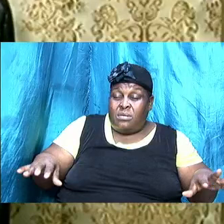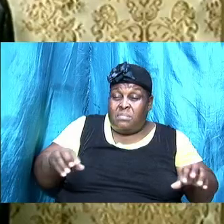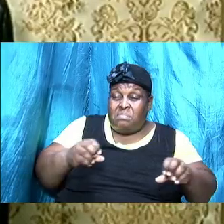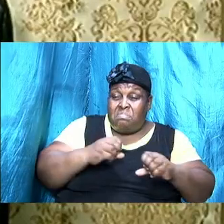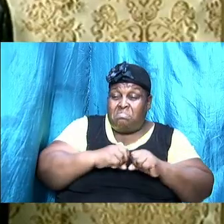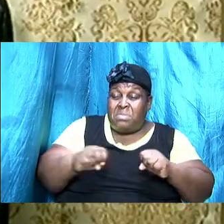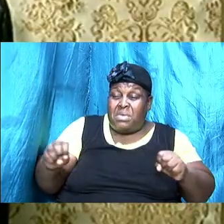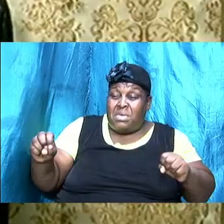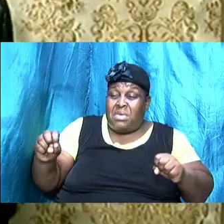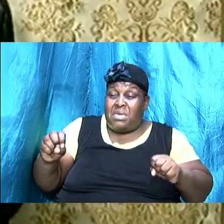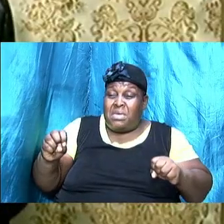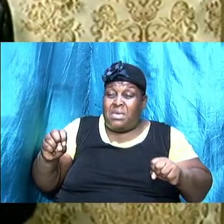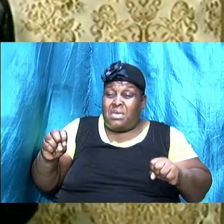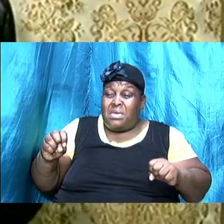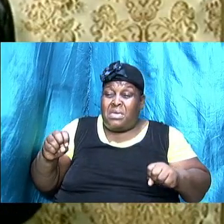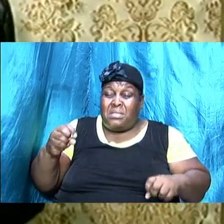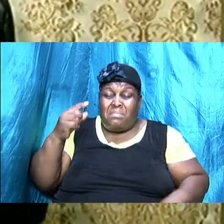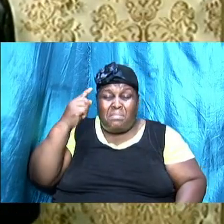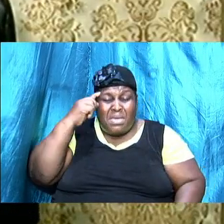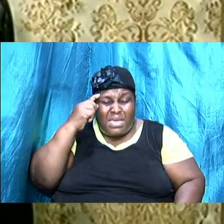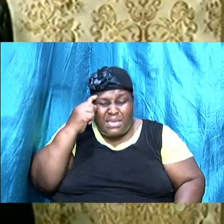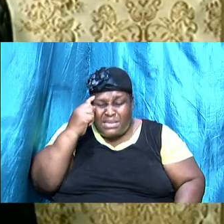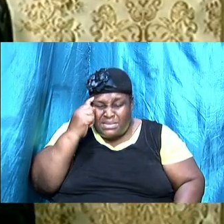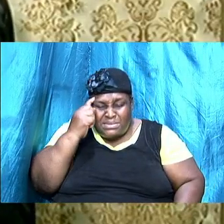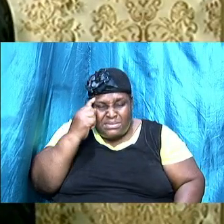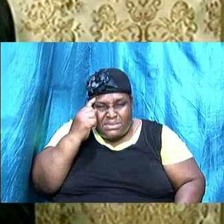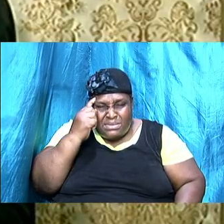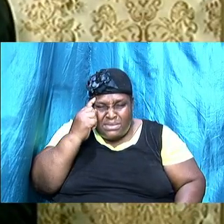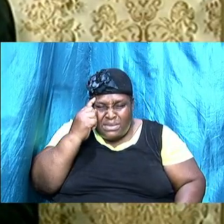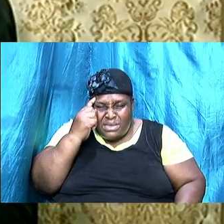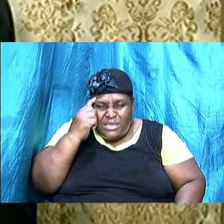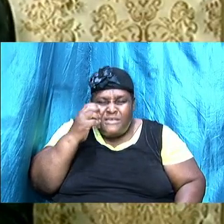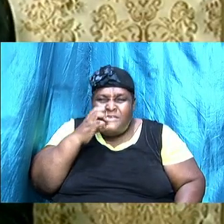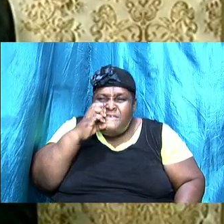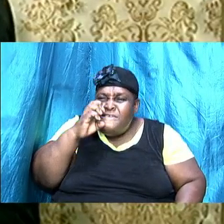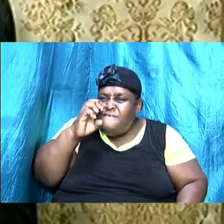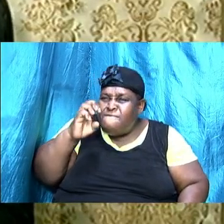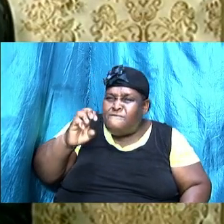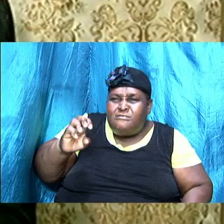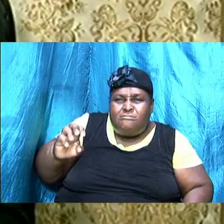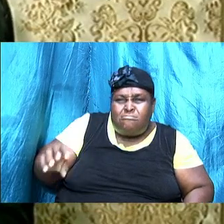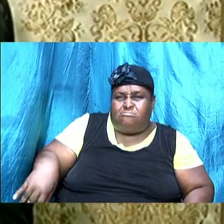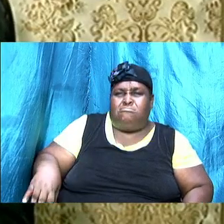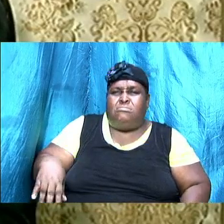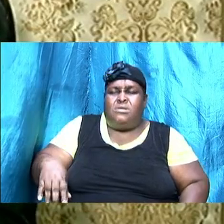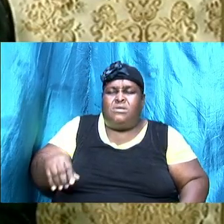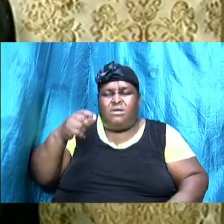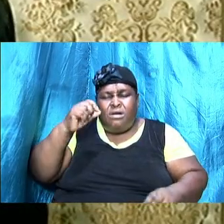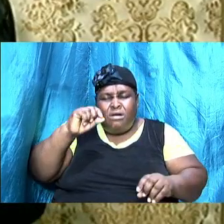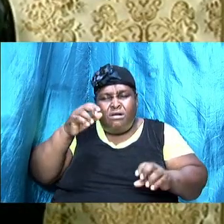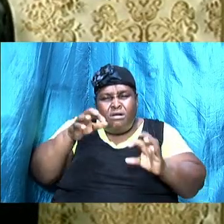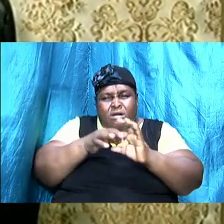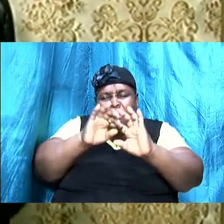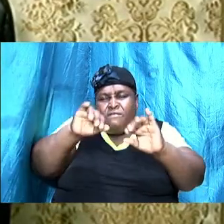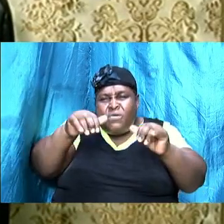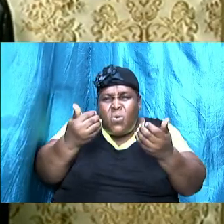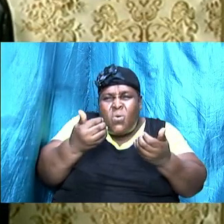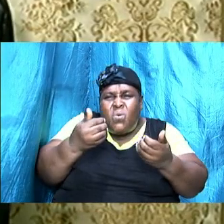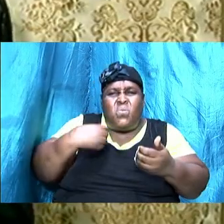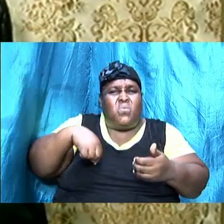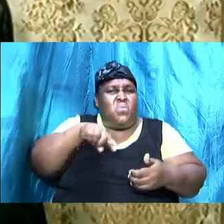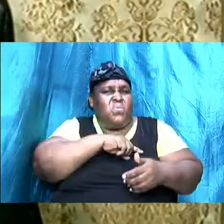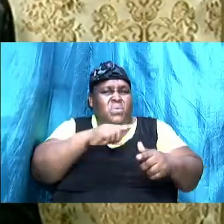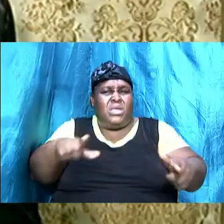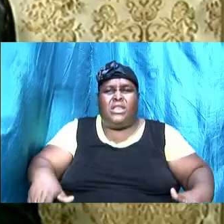path because of how we live. And you can stay there, fool yourselves, men and